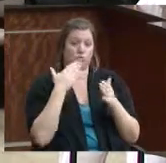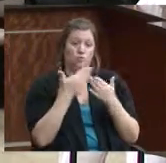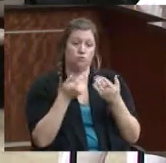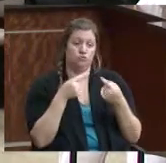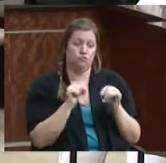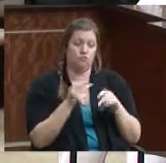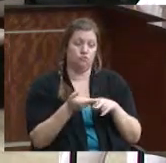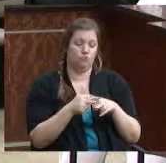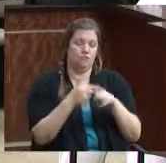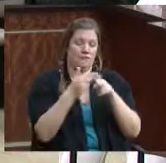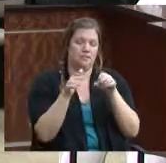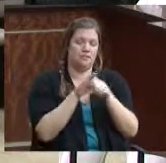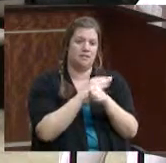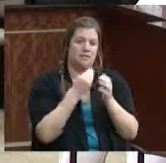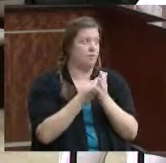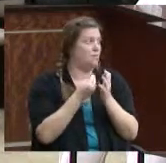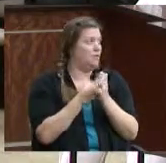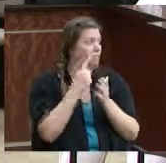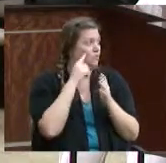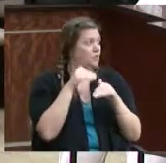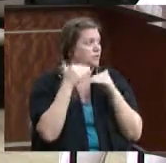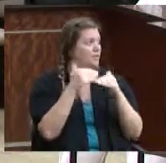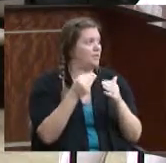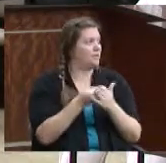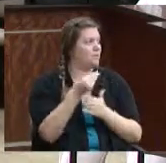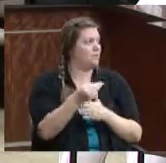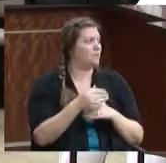trying to raise enough money for your next budget.